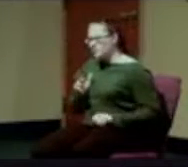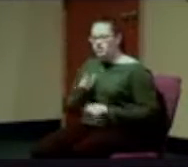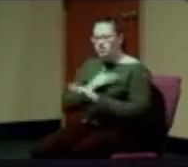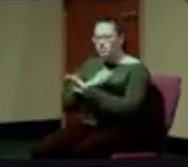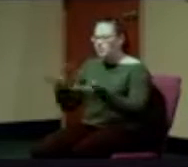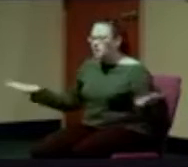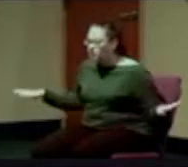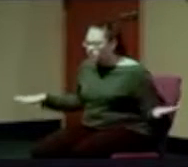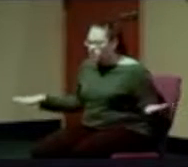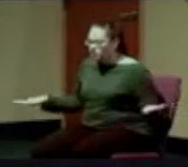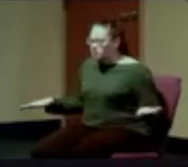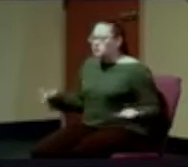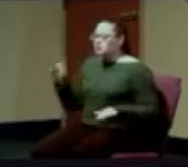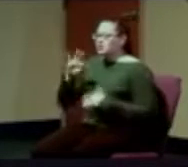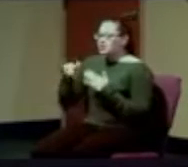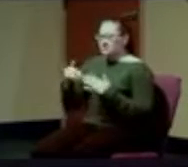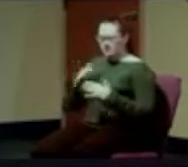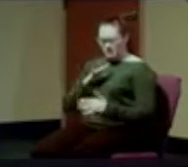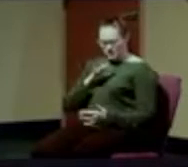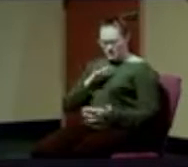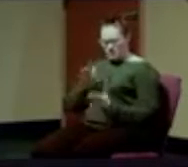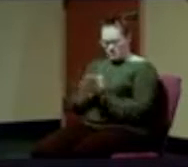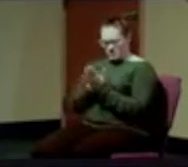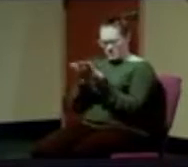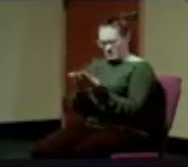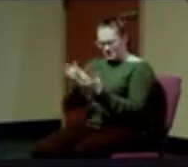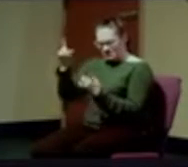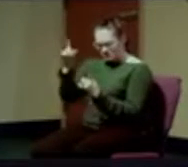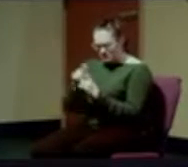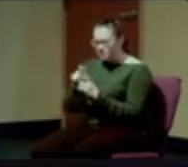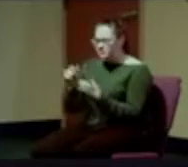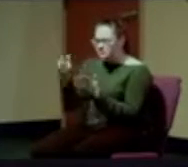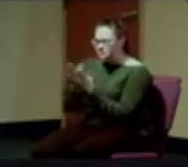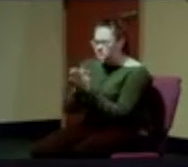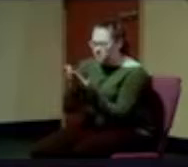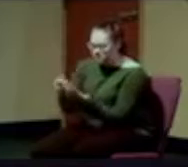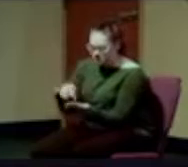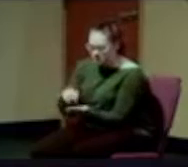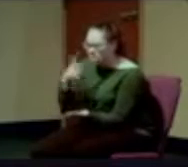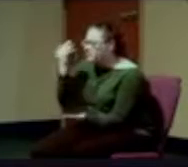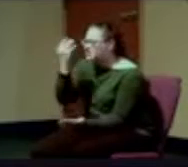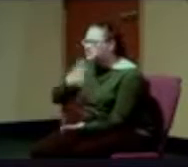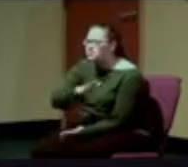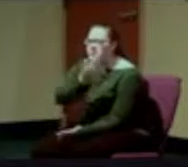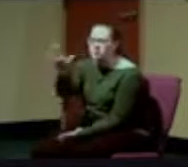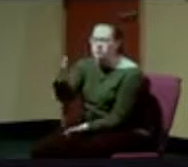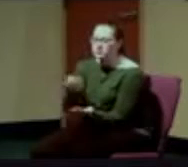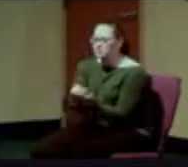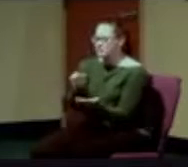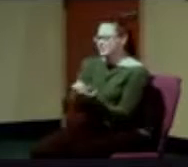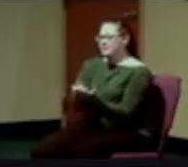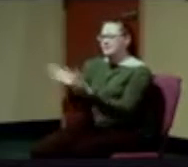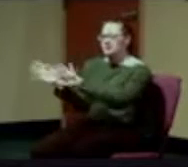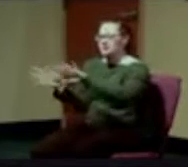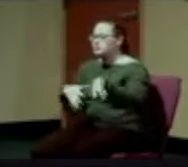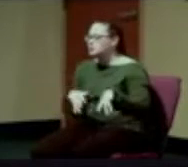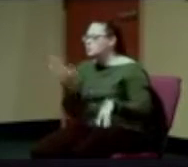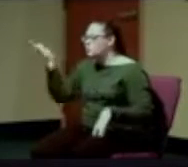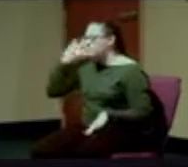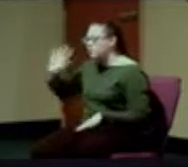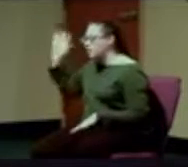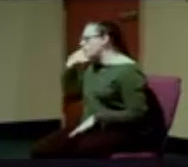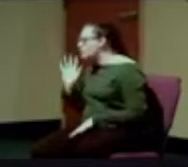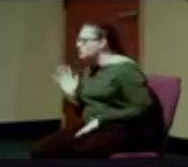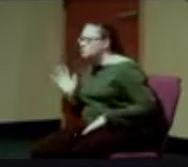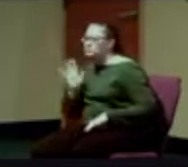the amazing thing about this gospel. Everybody in this room, it doesn't matter what your socioeconomic status is, doesn't matter what your past is,